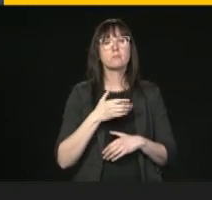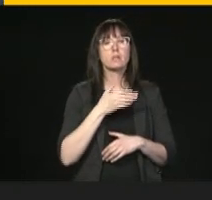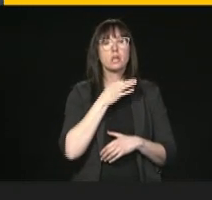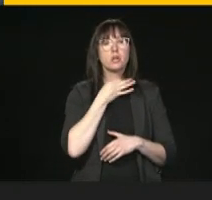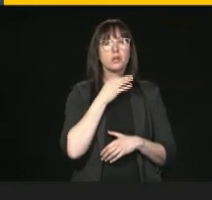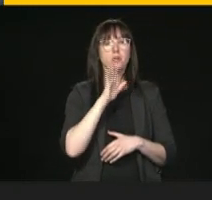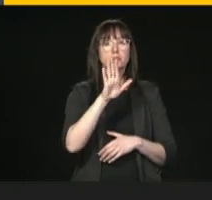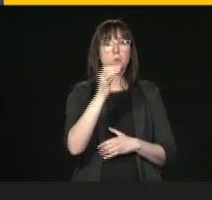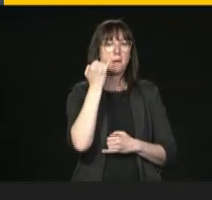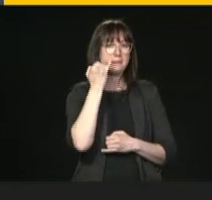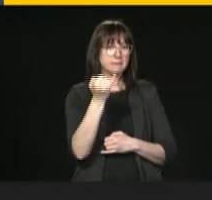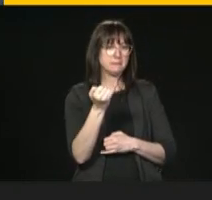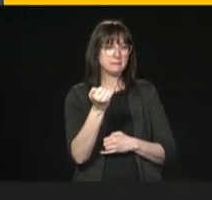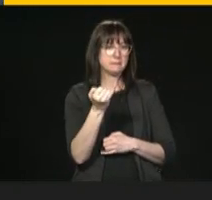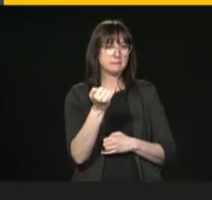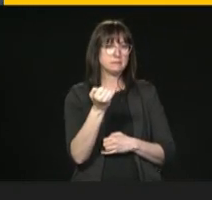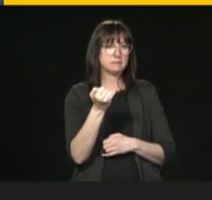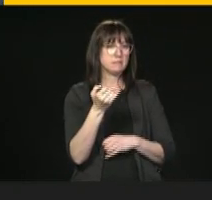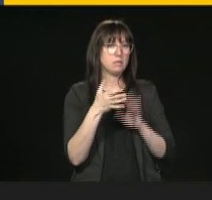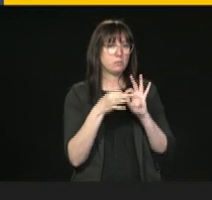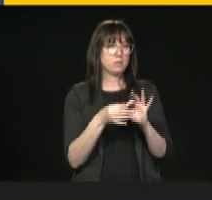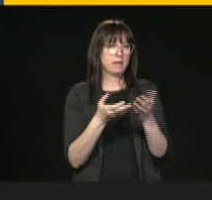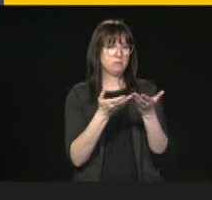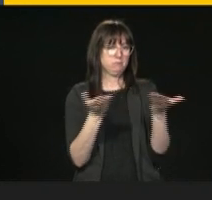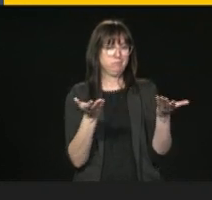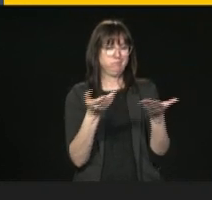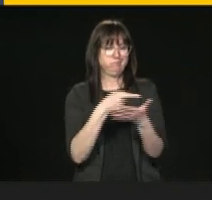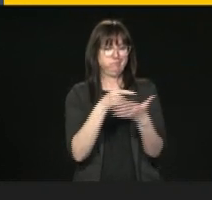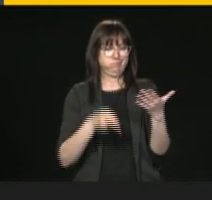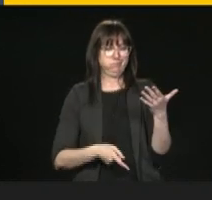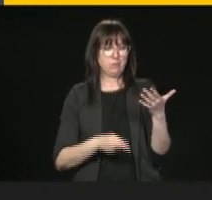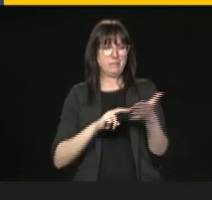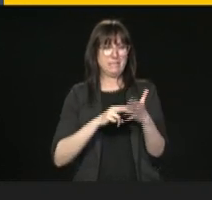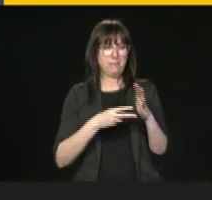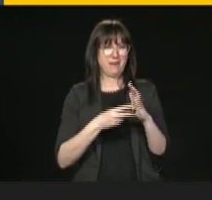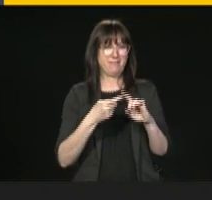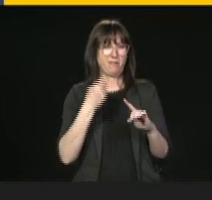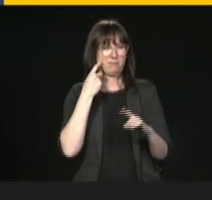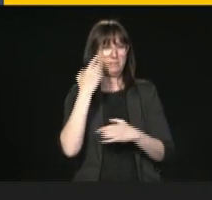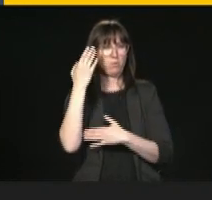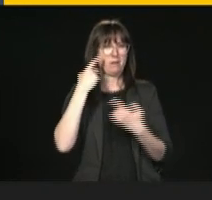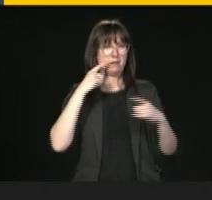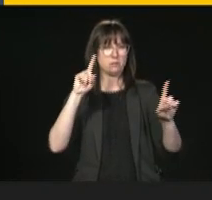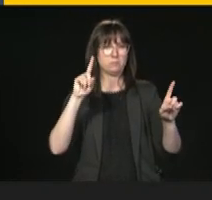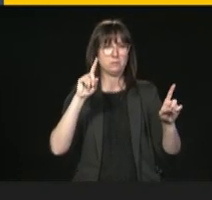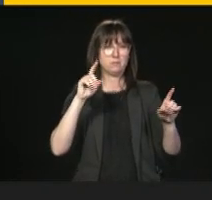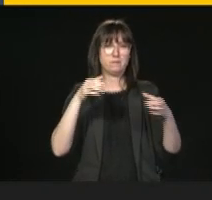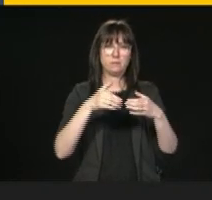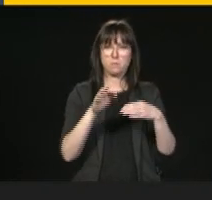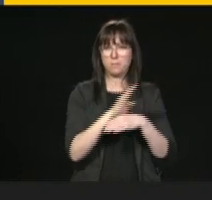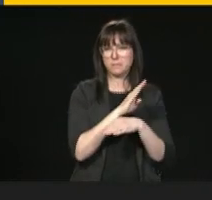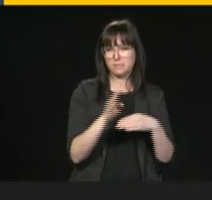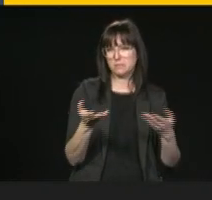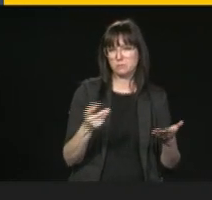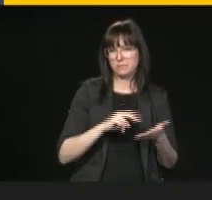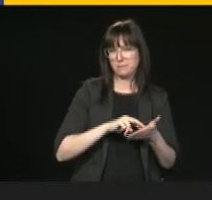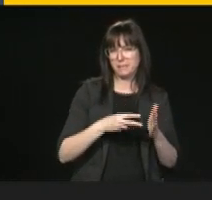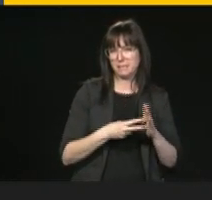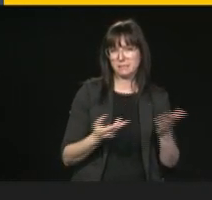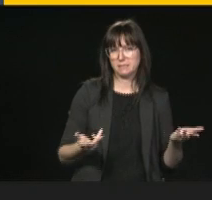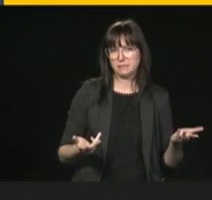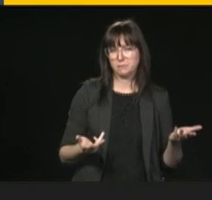means, that is this morning's announcement for small businesses, what that announcement means for employees